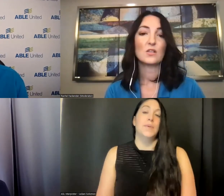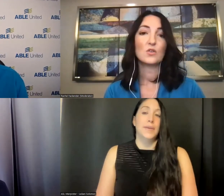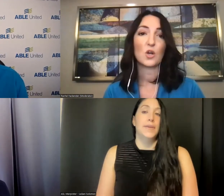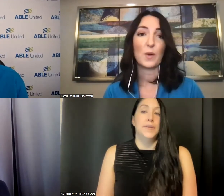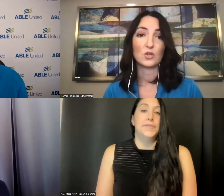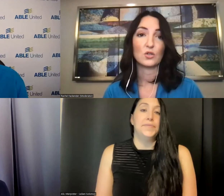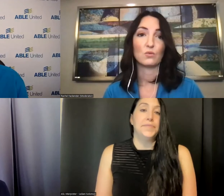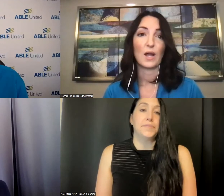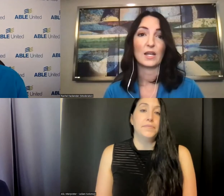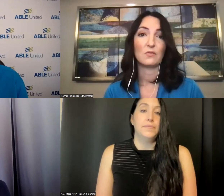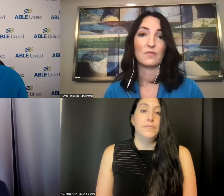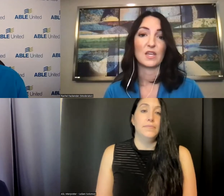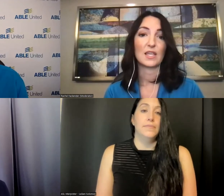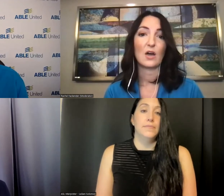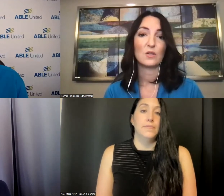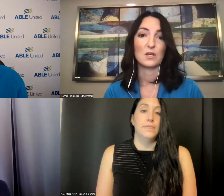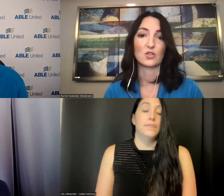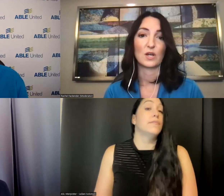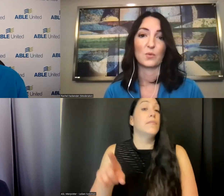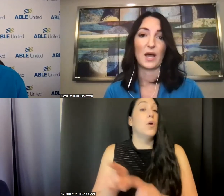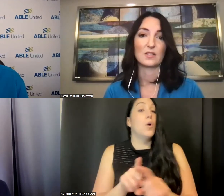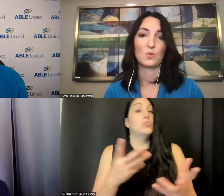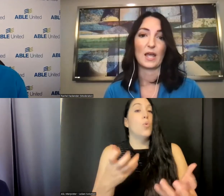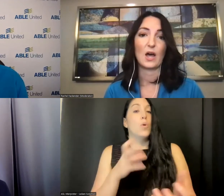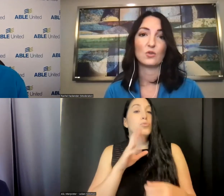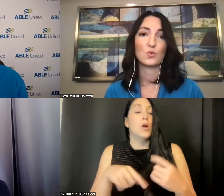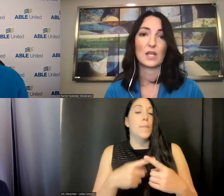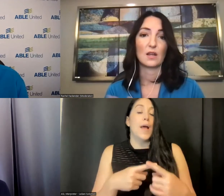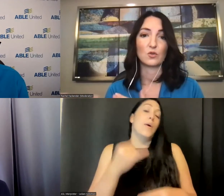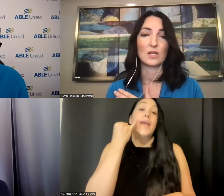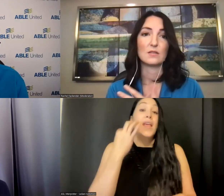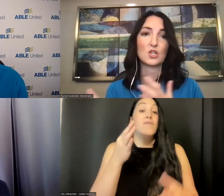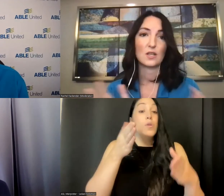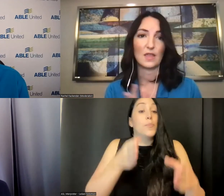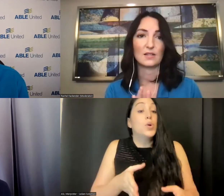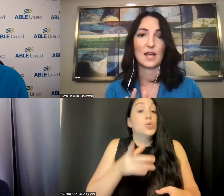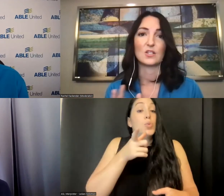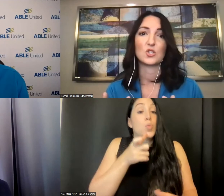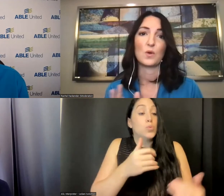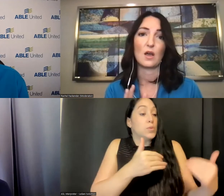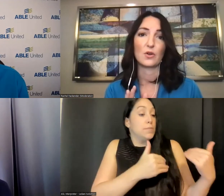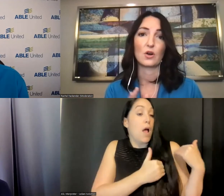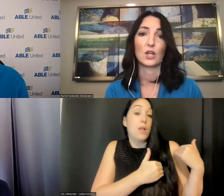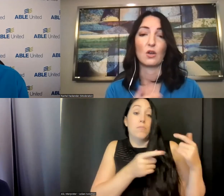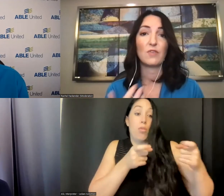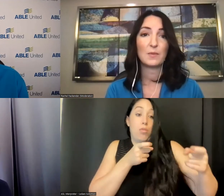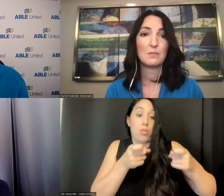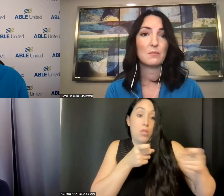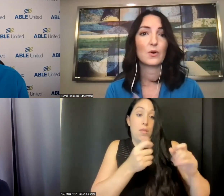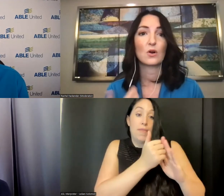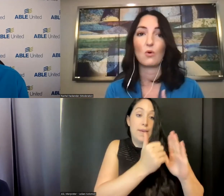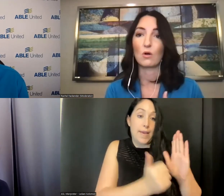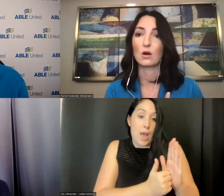Let's also talk about too, right? If the account administrator passes away, how do we kind of transition that status to another,